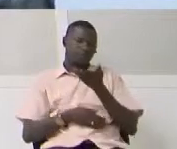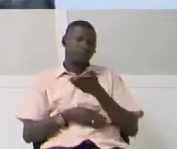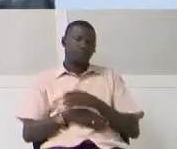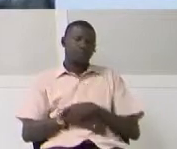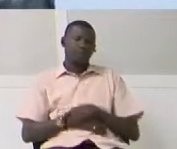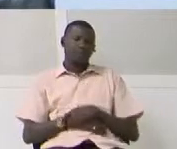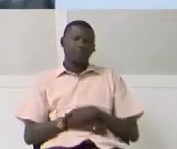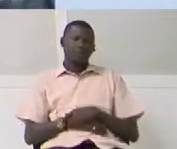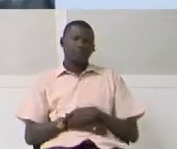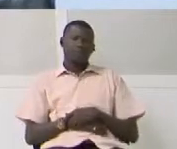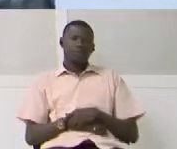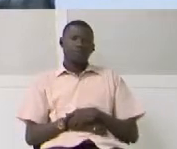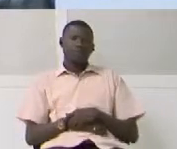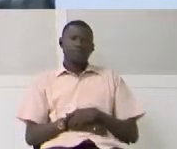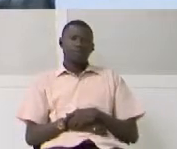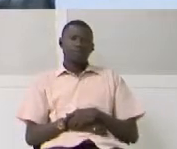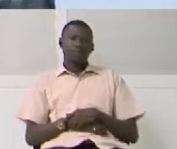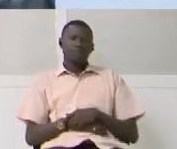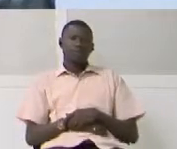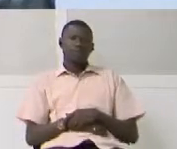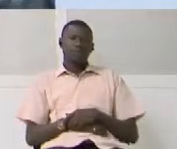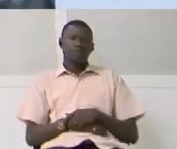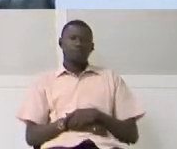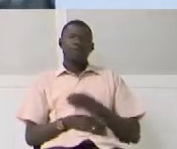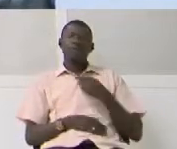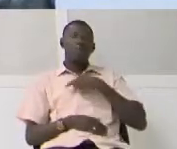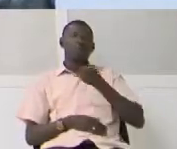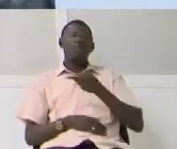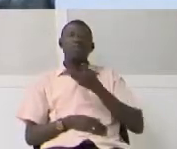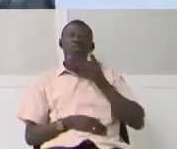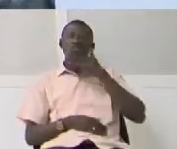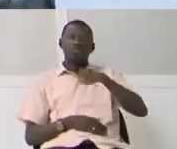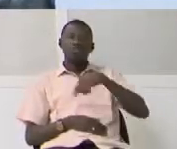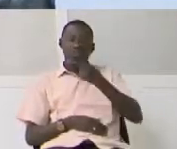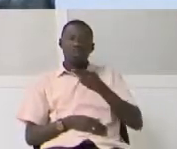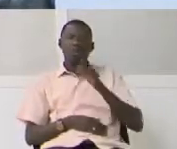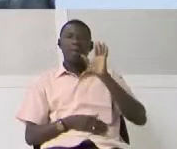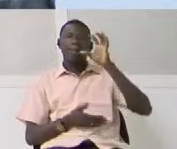Hale Banjul, Hale Gambia, Ramonawasa, in general,